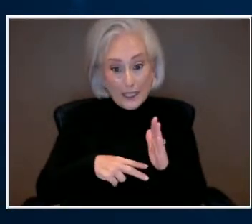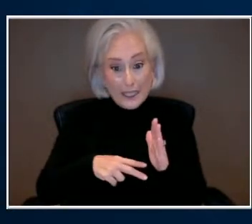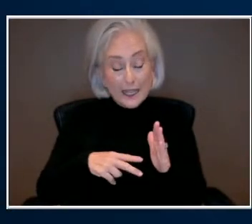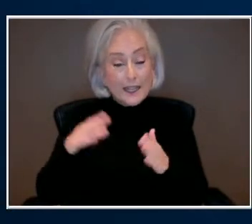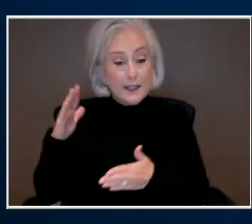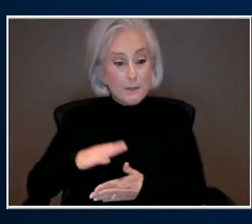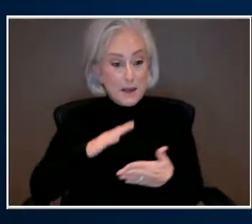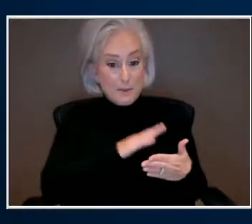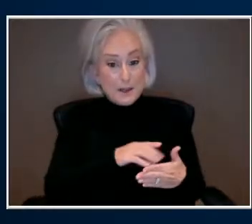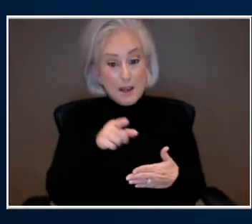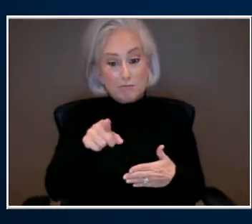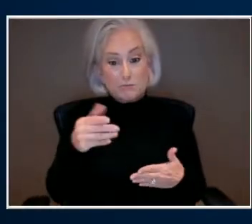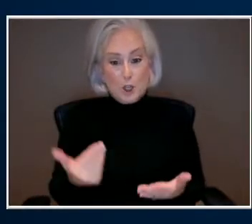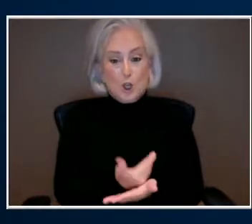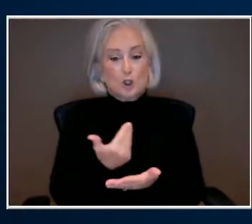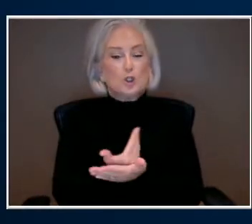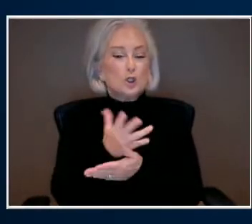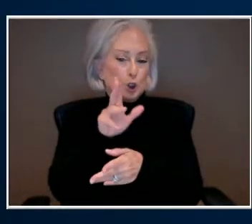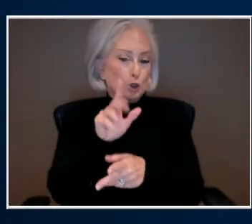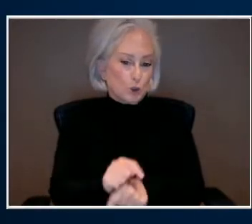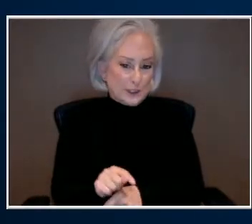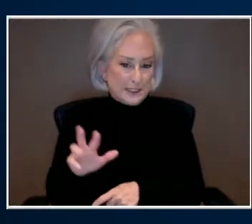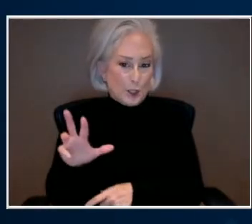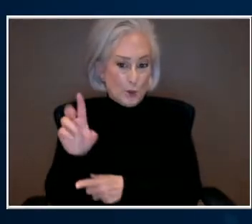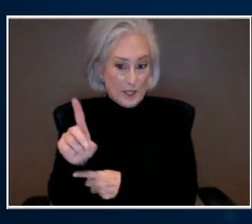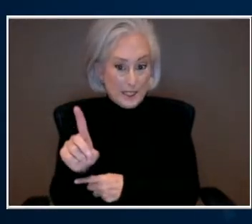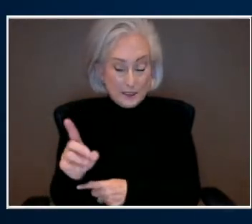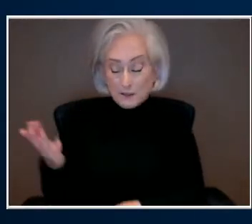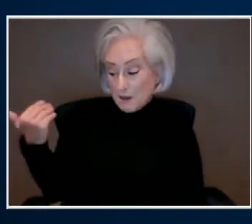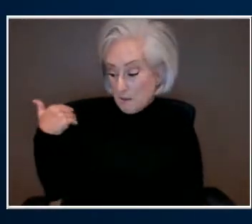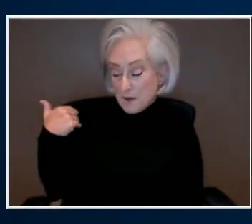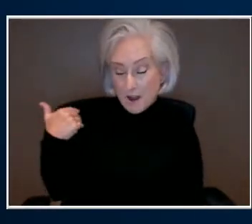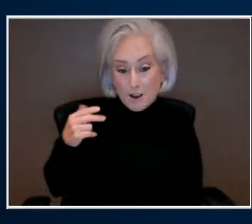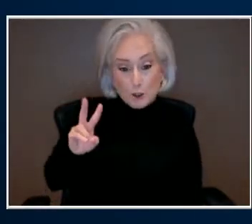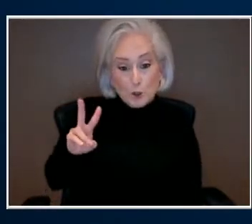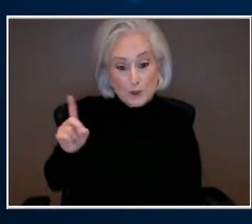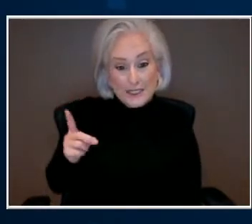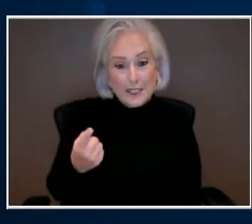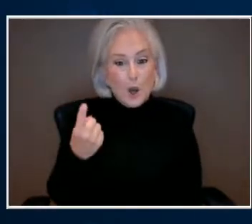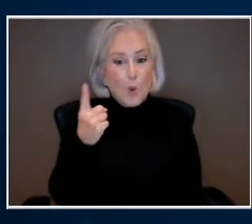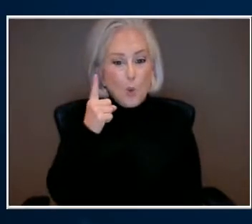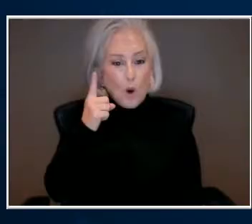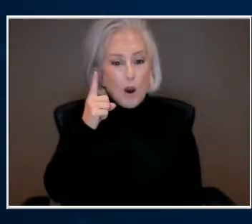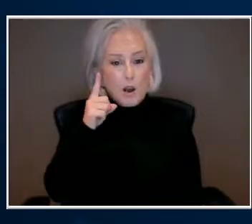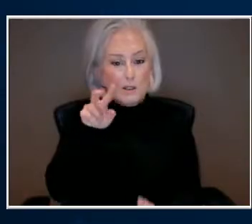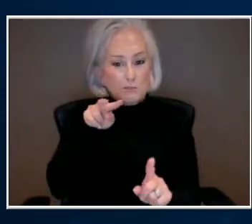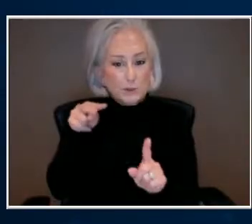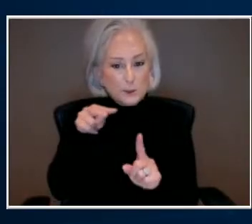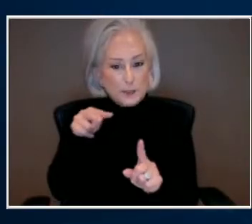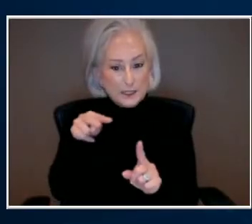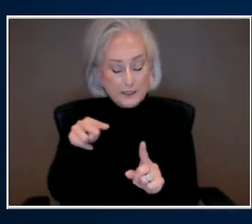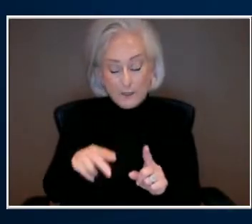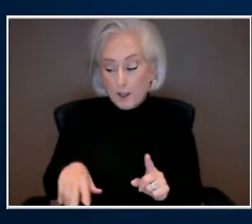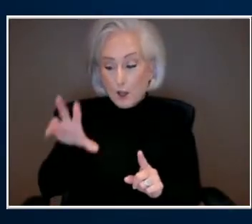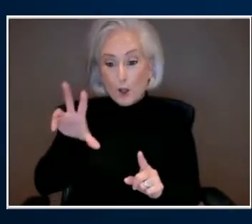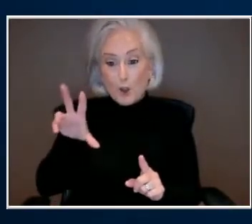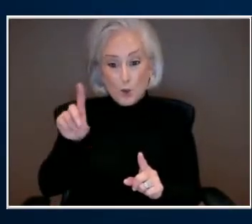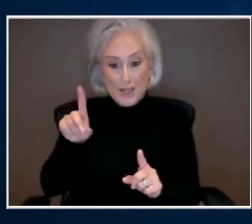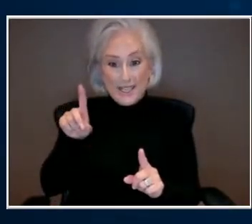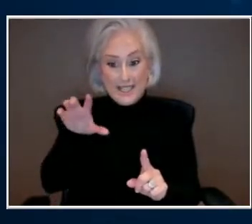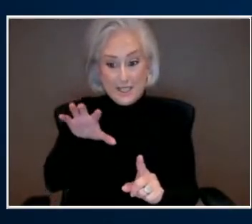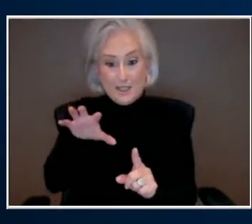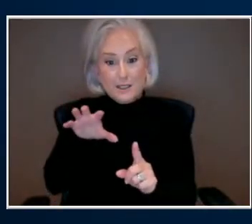traditional. You know, historically, 2D mammograms are a single image. 3D mammography uses technology that creates kind of